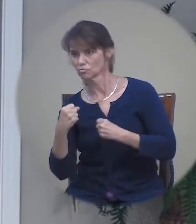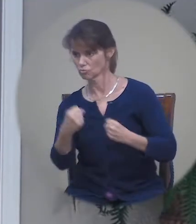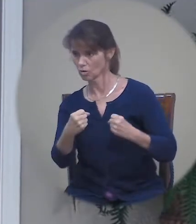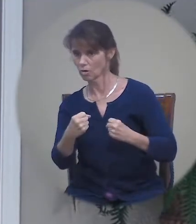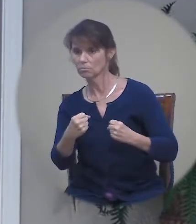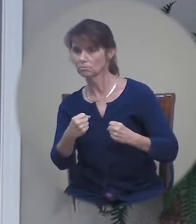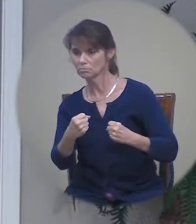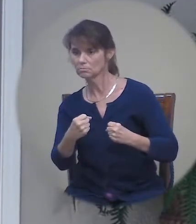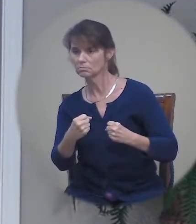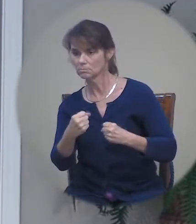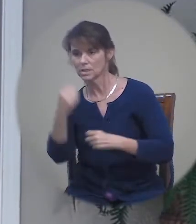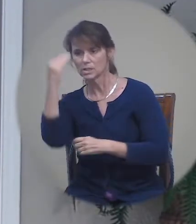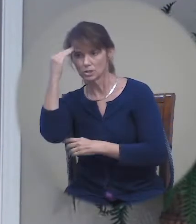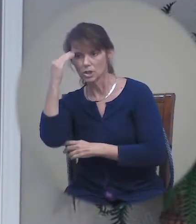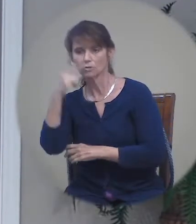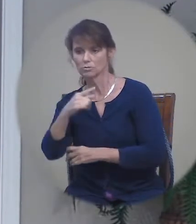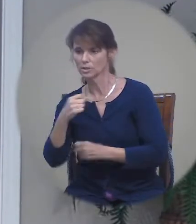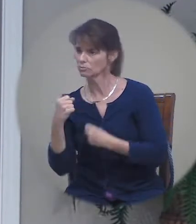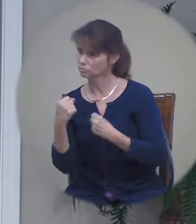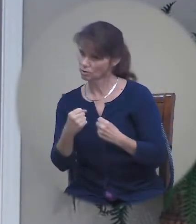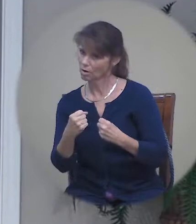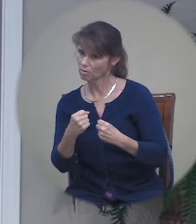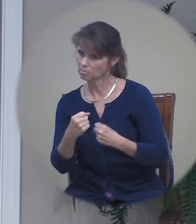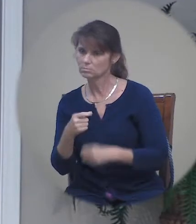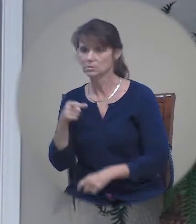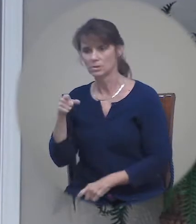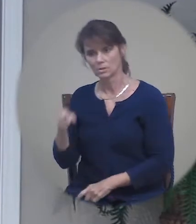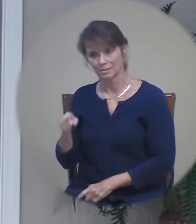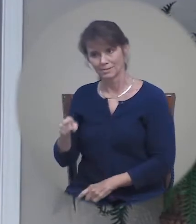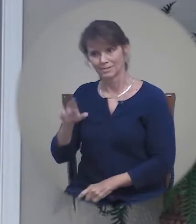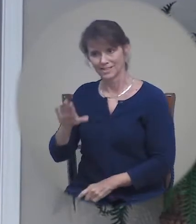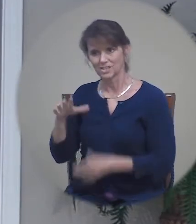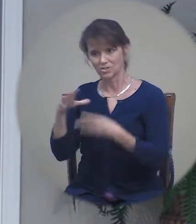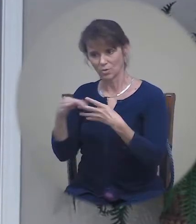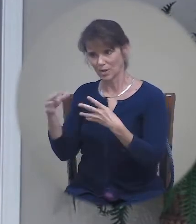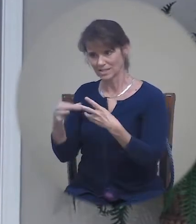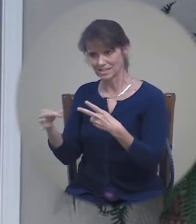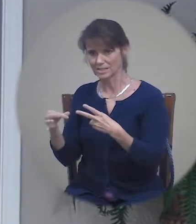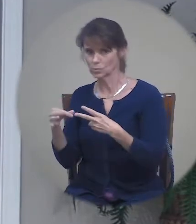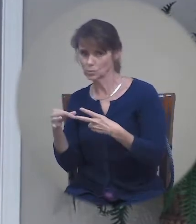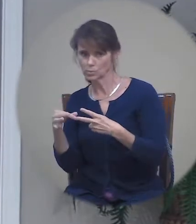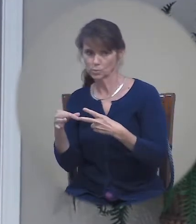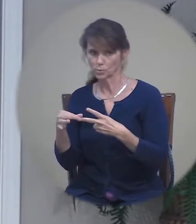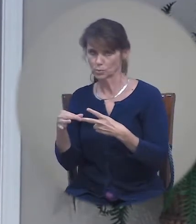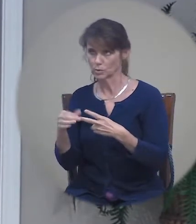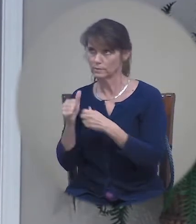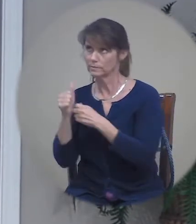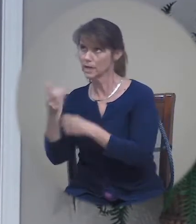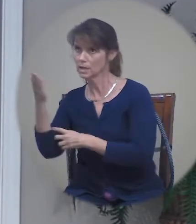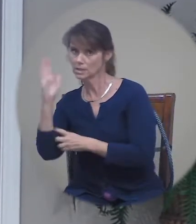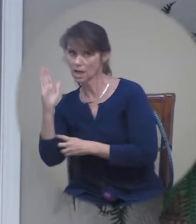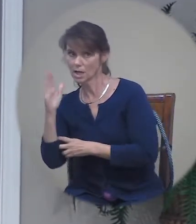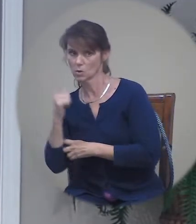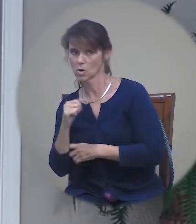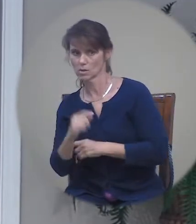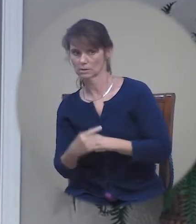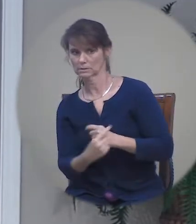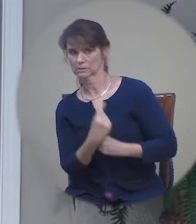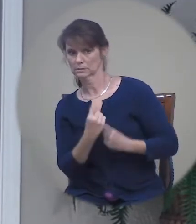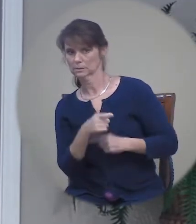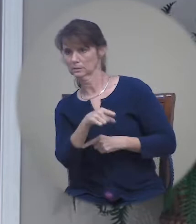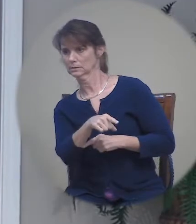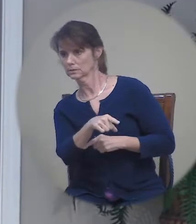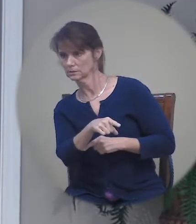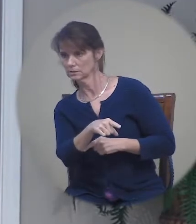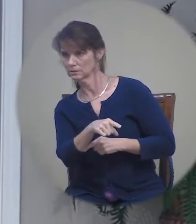And that seems to maybe motivate some of his choices that we're going to see in just a few moments when Sennacherib chooses